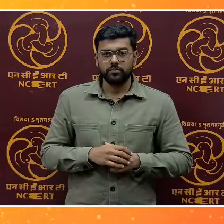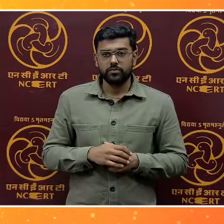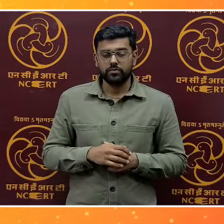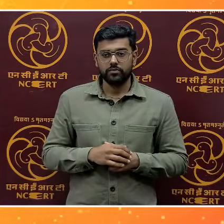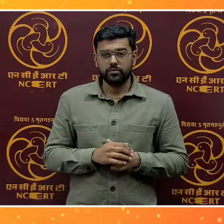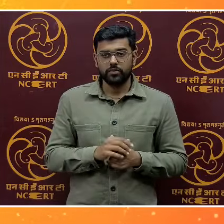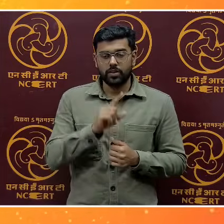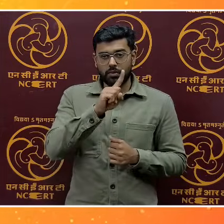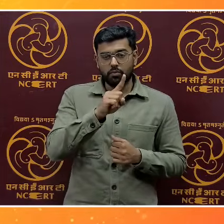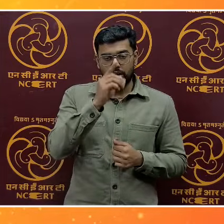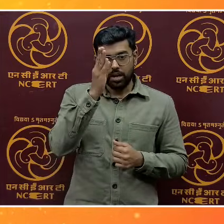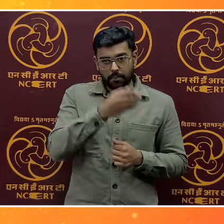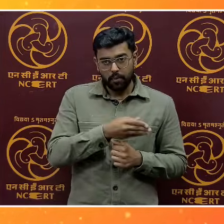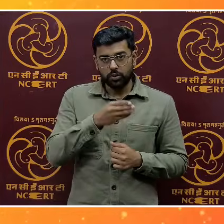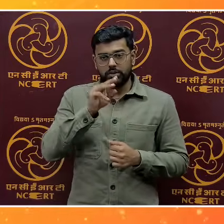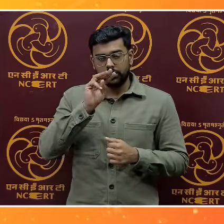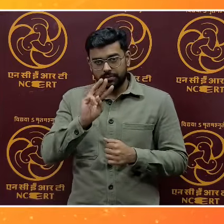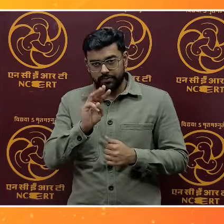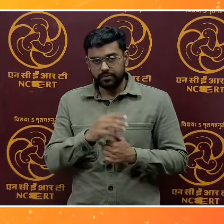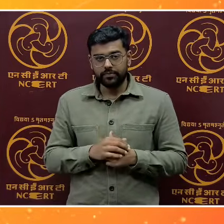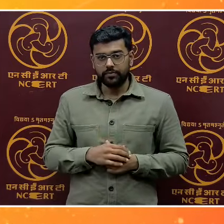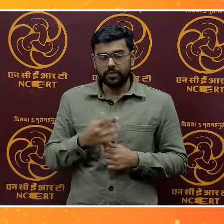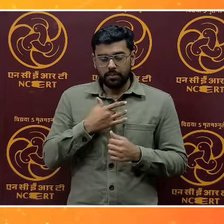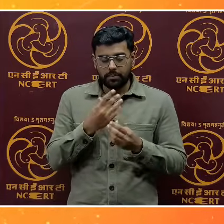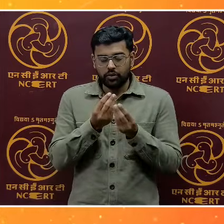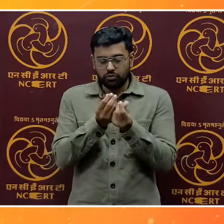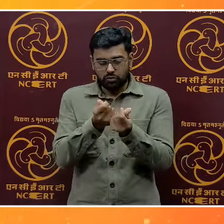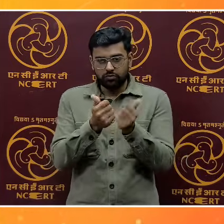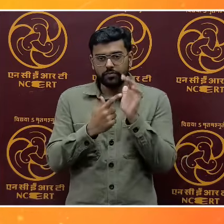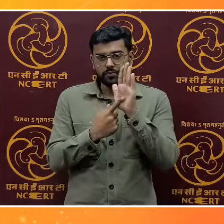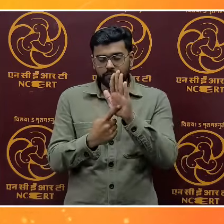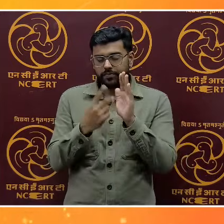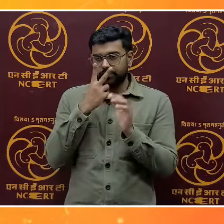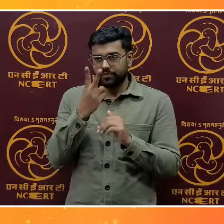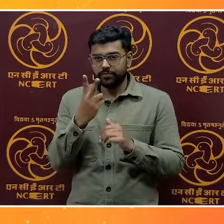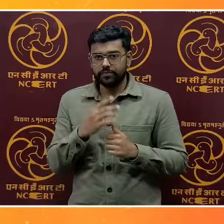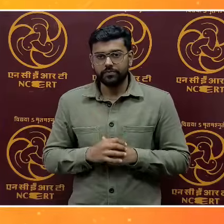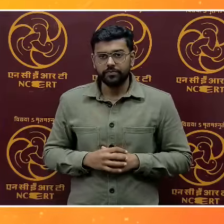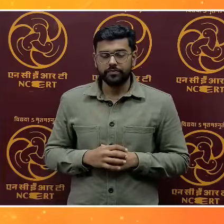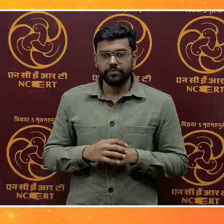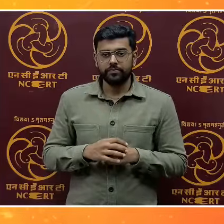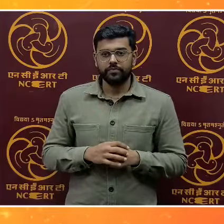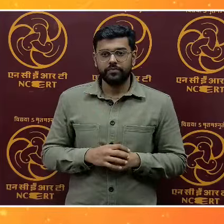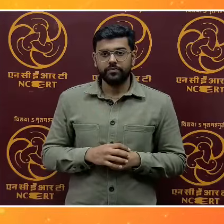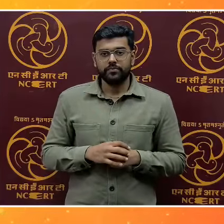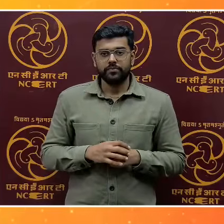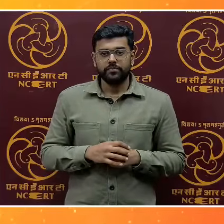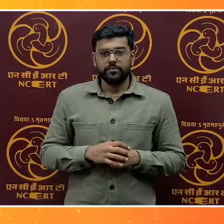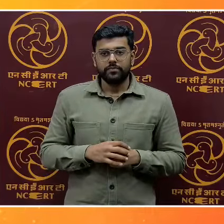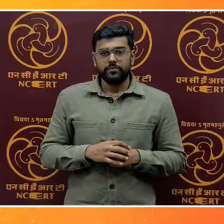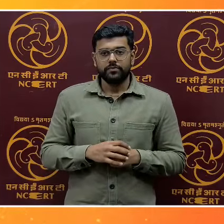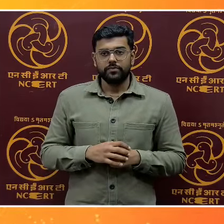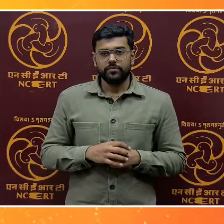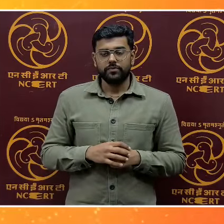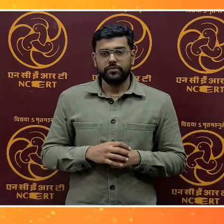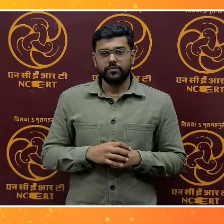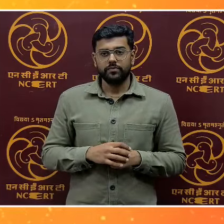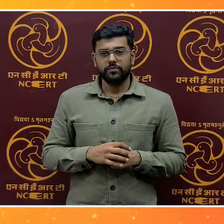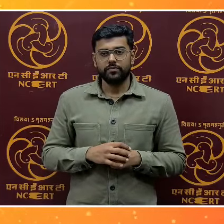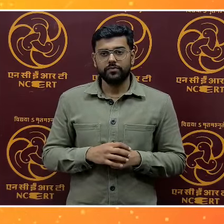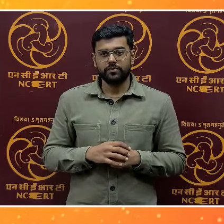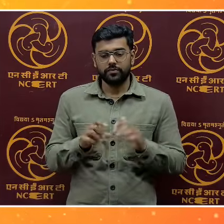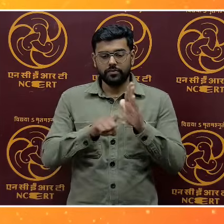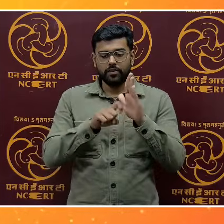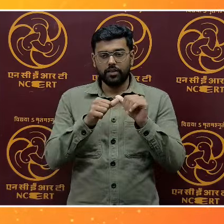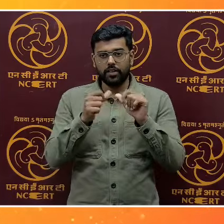1 upon 3. I think I will solve in this. Right circular. We have